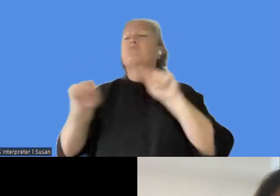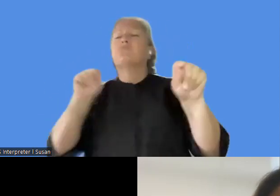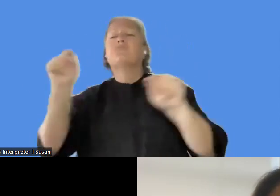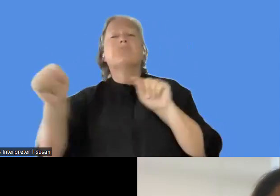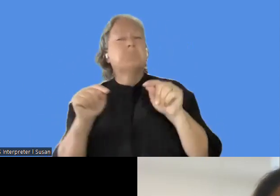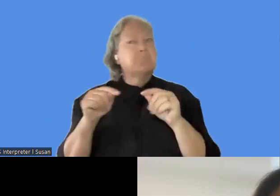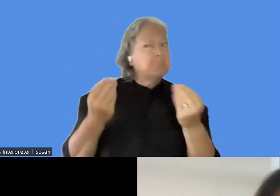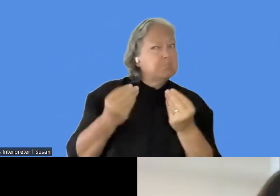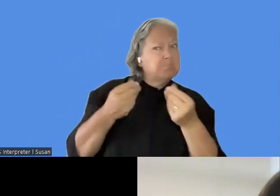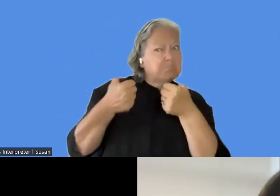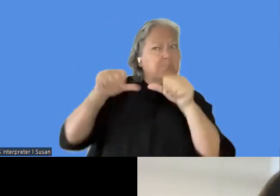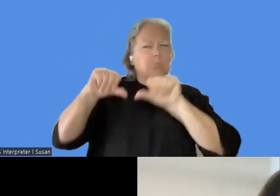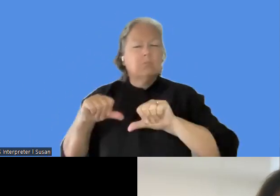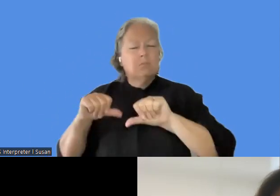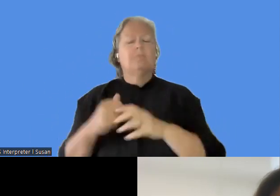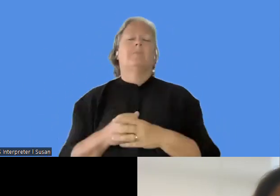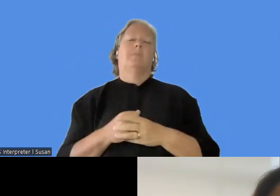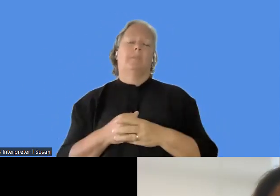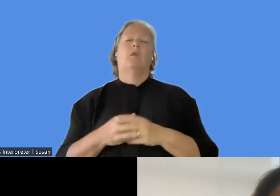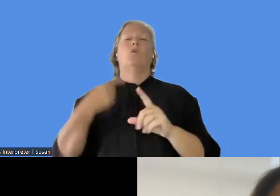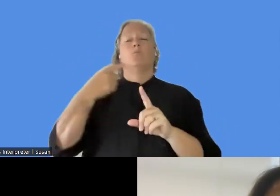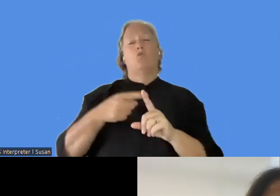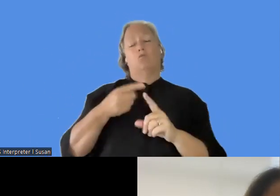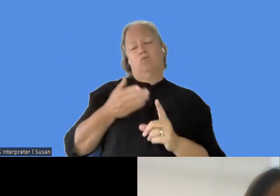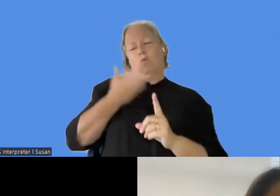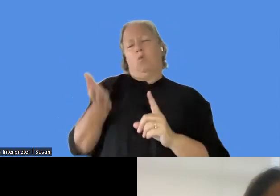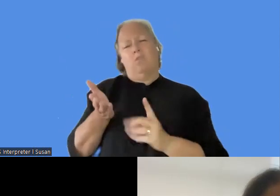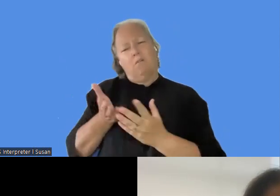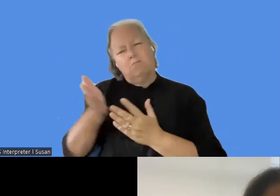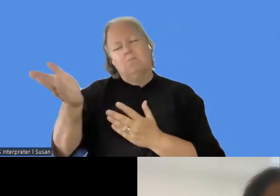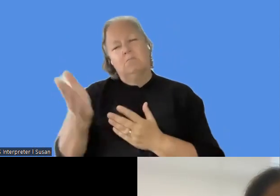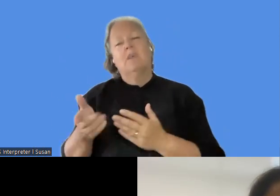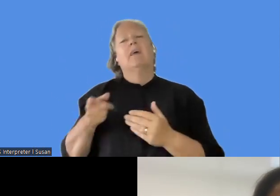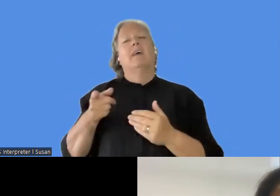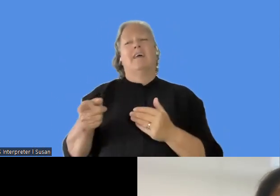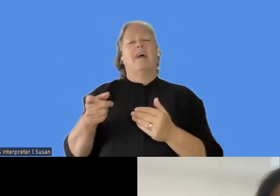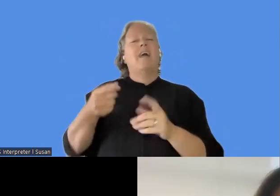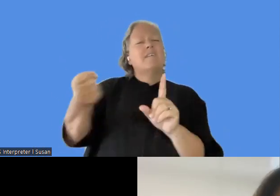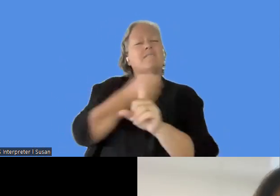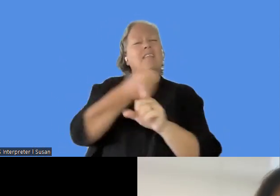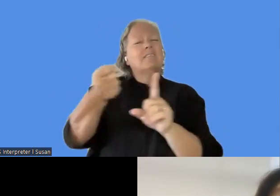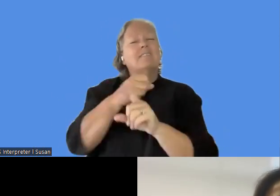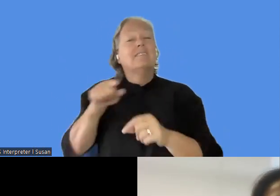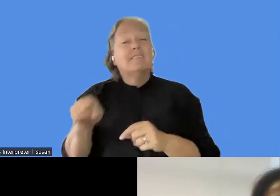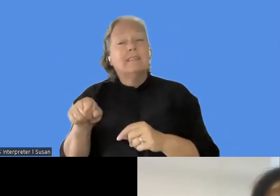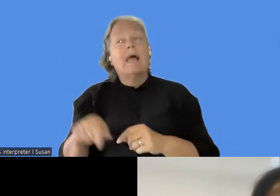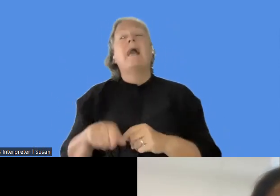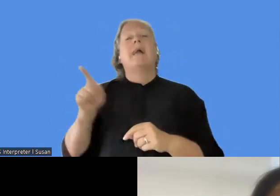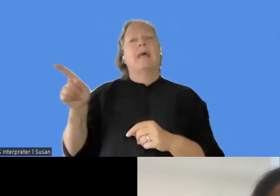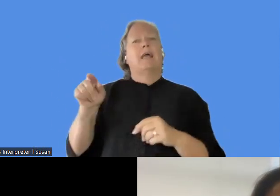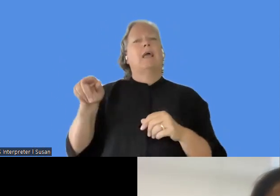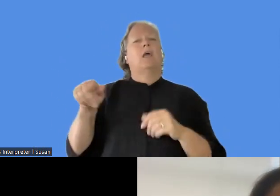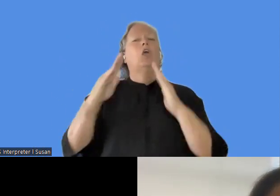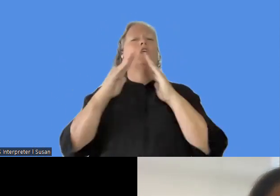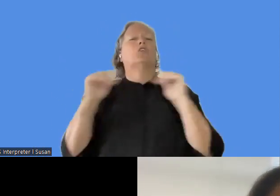to the issue of violence against women with disabilities prompted the National Council for Women in Egypt to implement